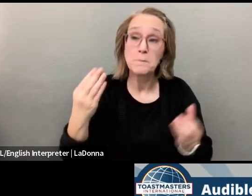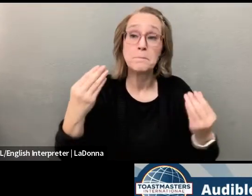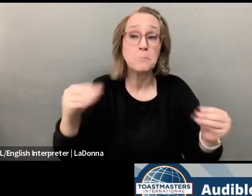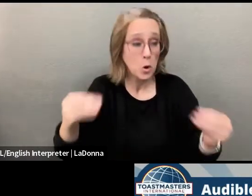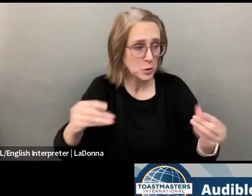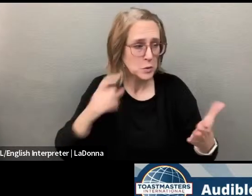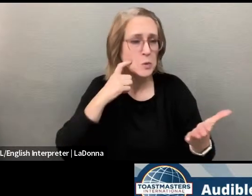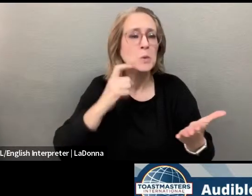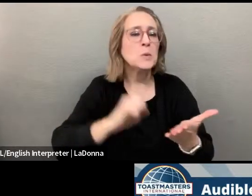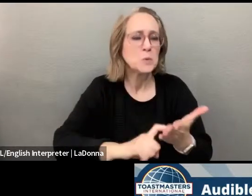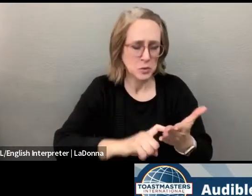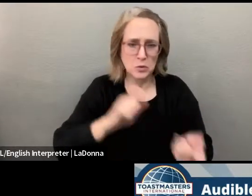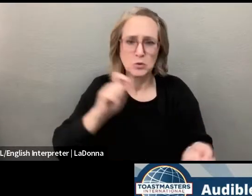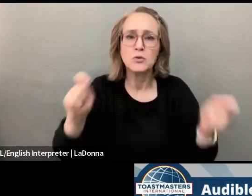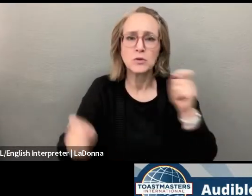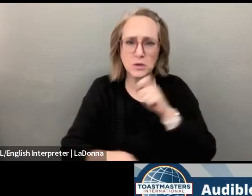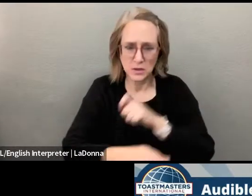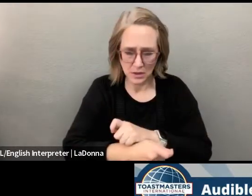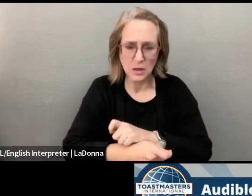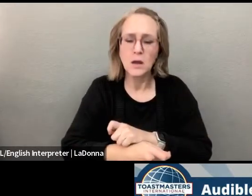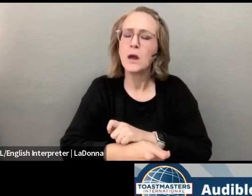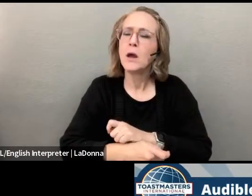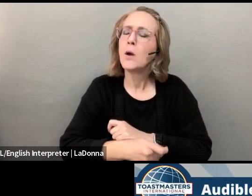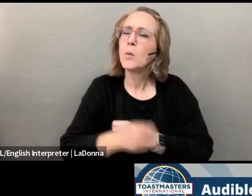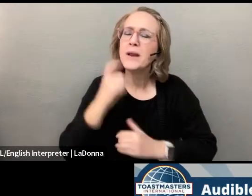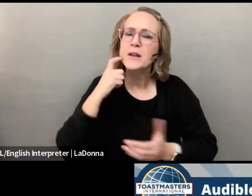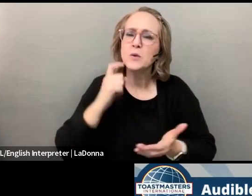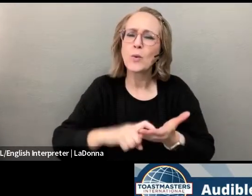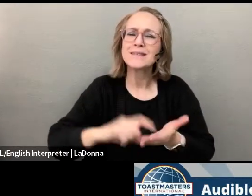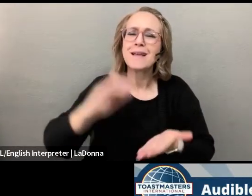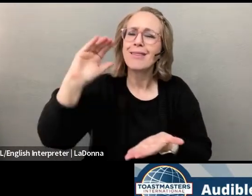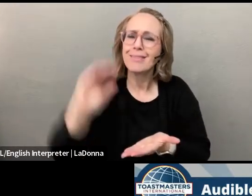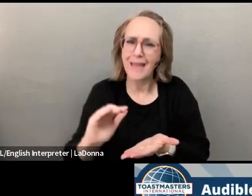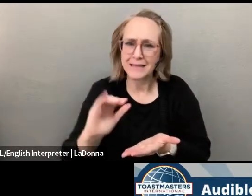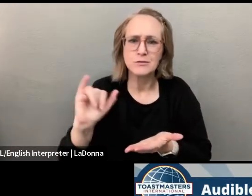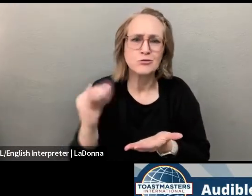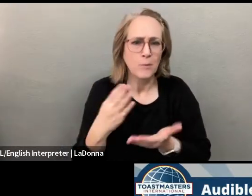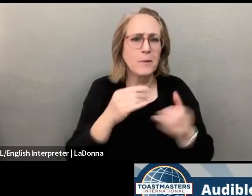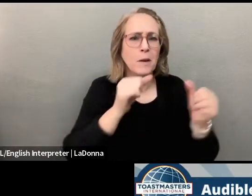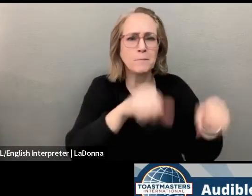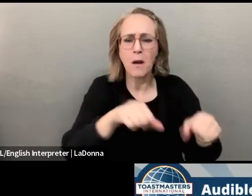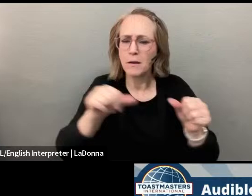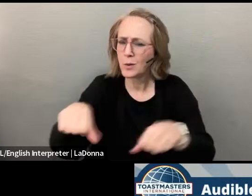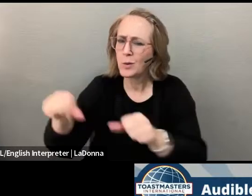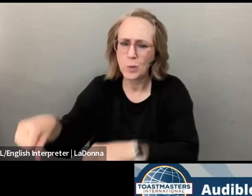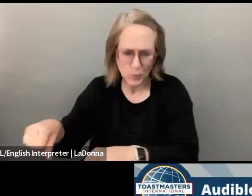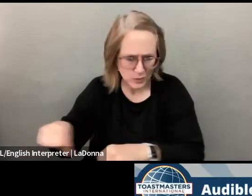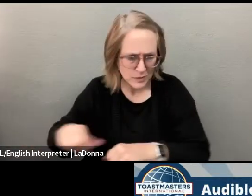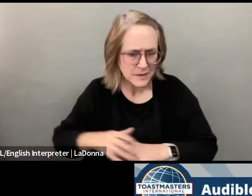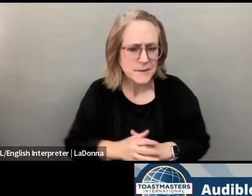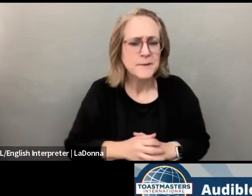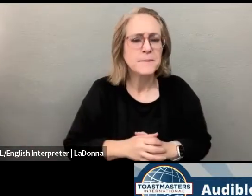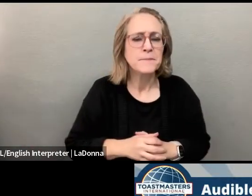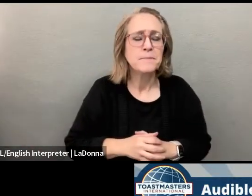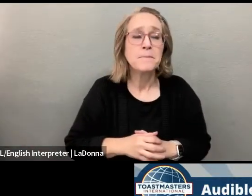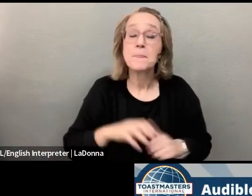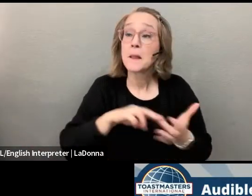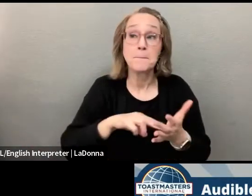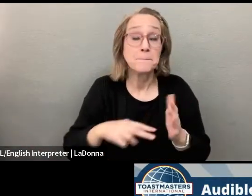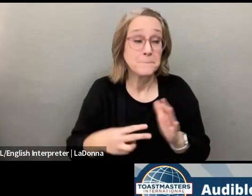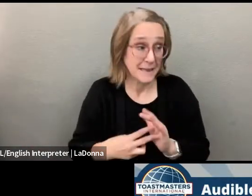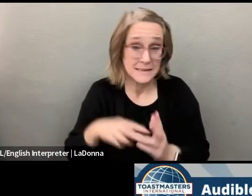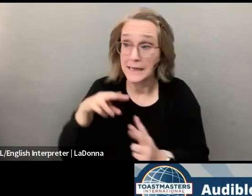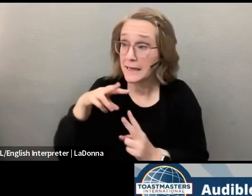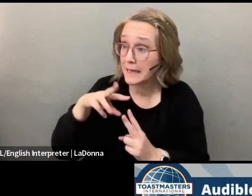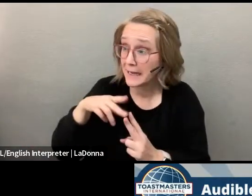a decrease in new job postings. And what that means is one of 2 things. Either there's simply